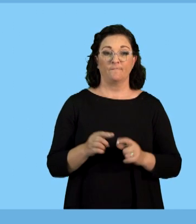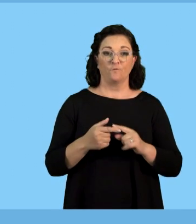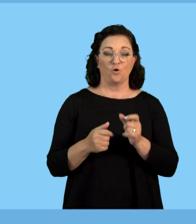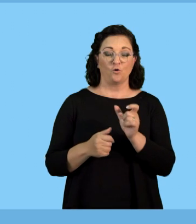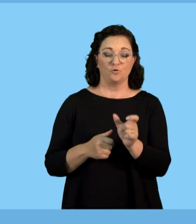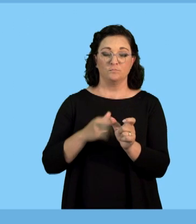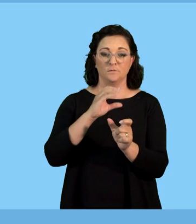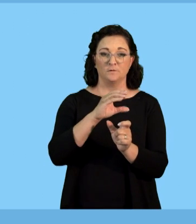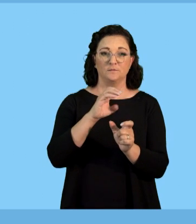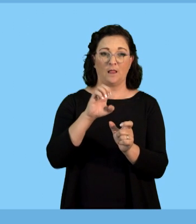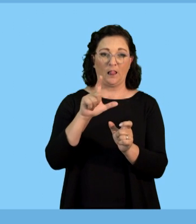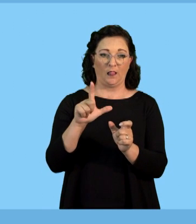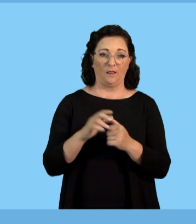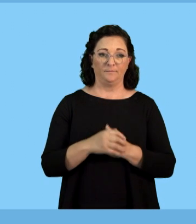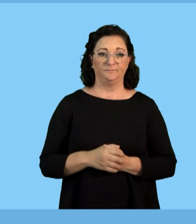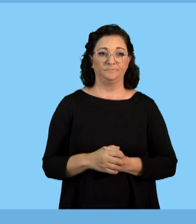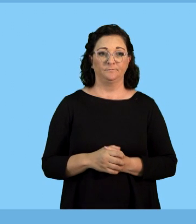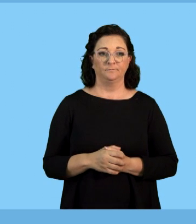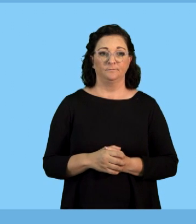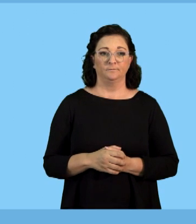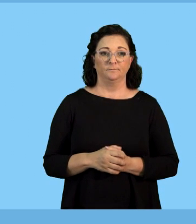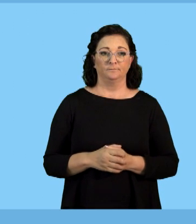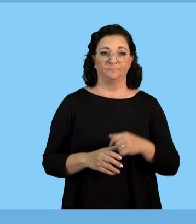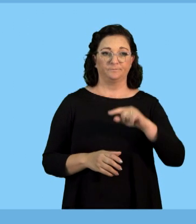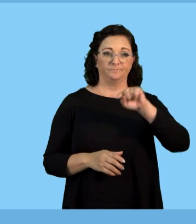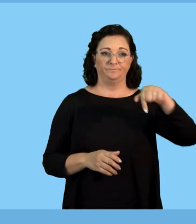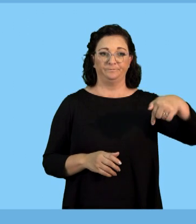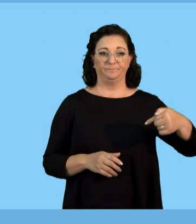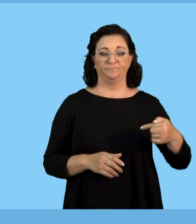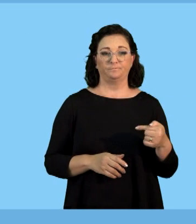this current, it is from the cell,